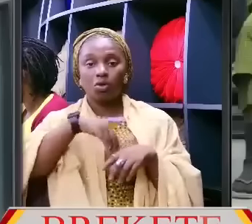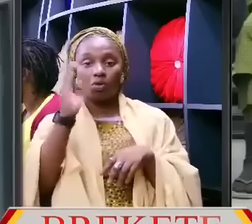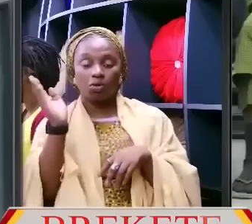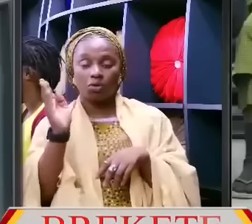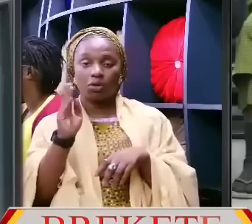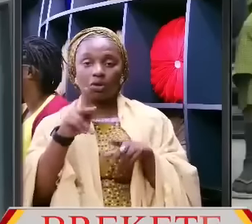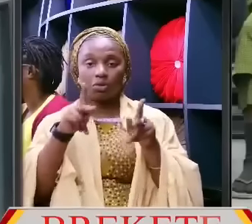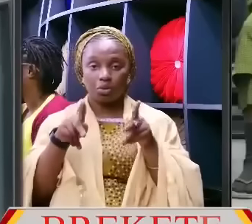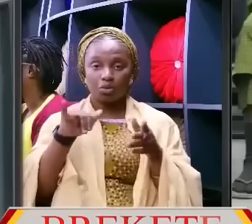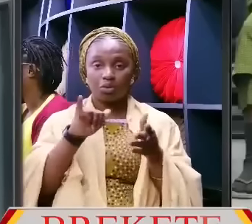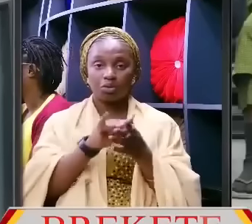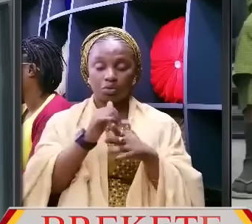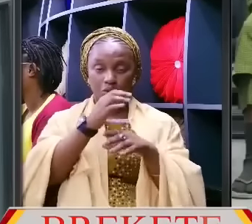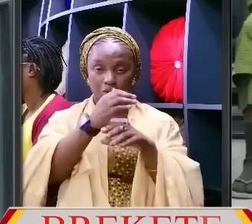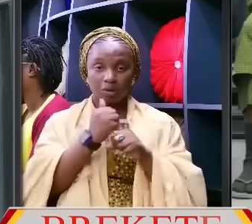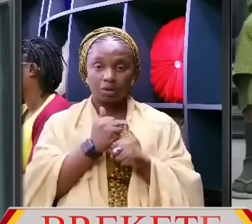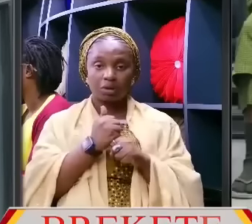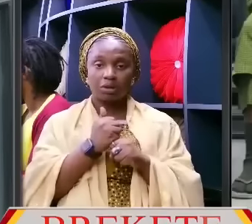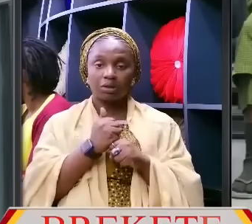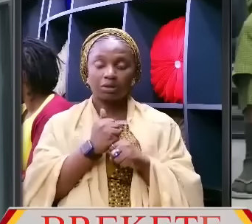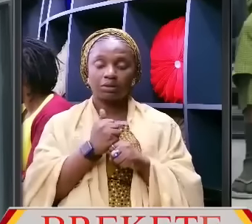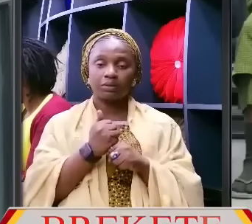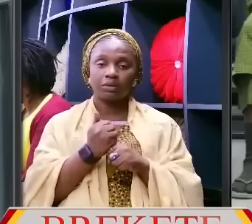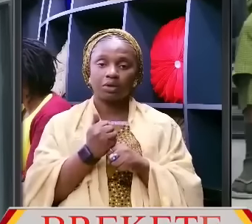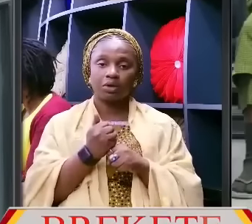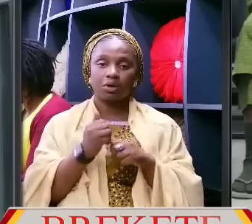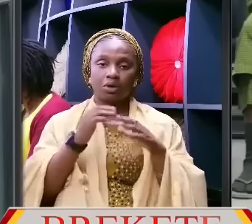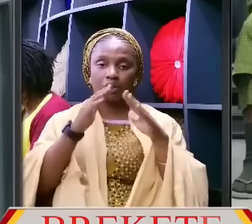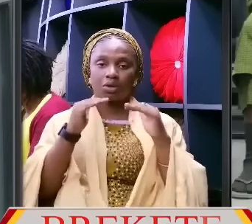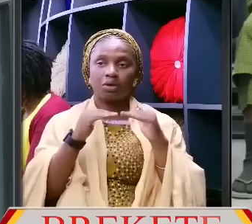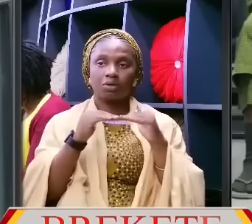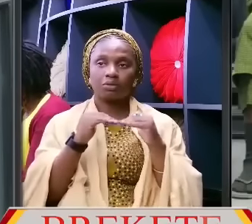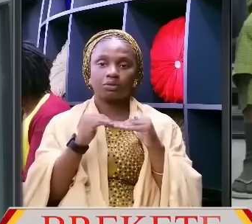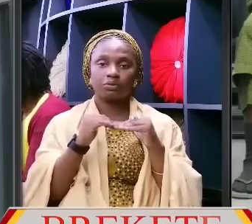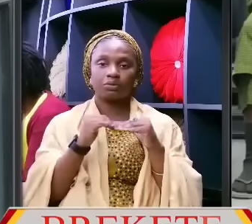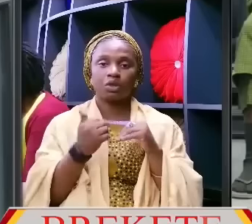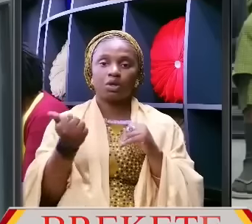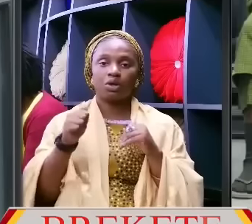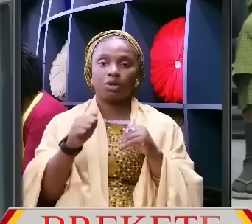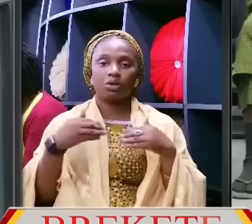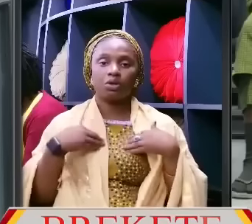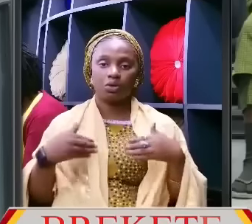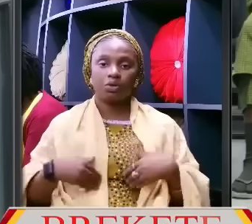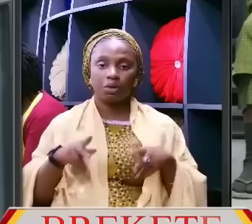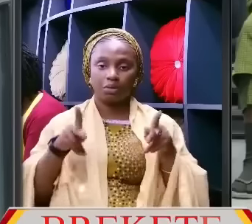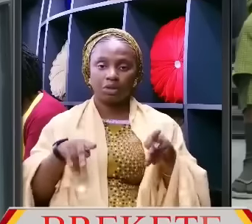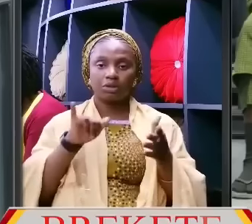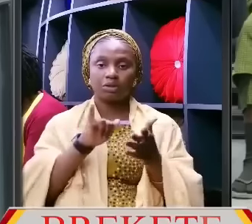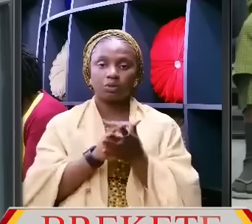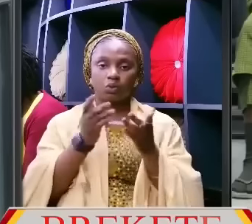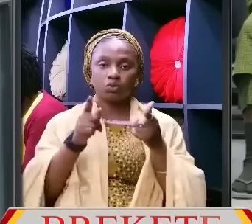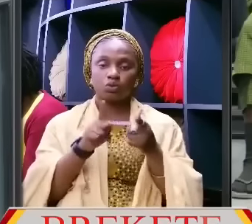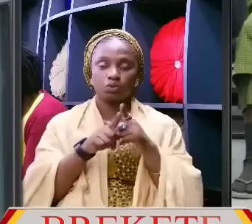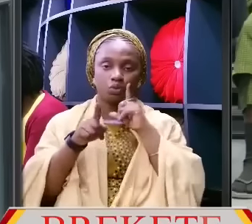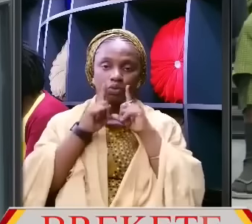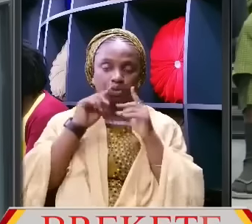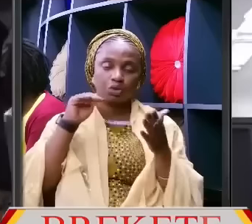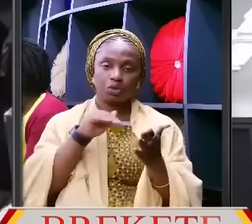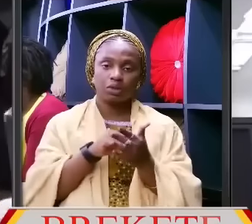Alhaji Shaban. Thank you very much, Wari Elder. Any other person want? Yes. Yes, that